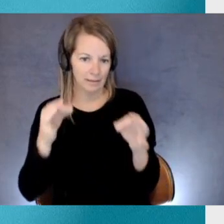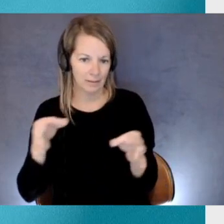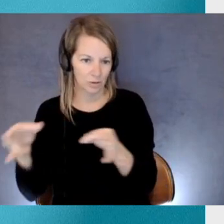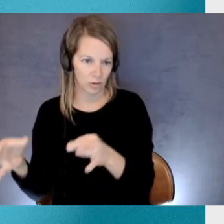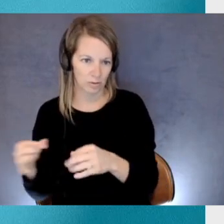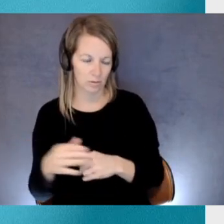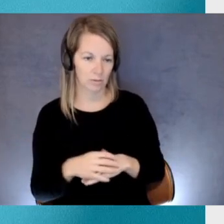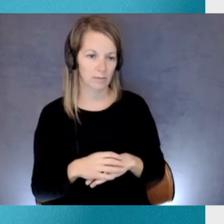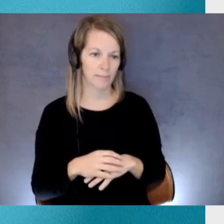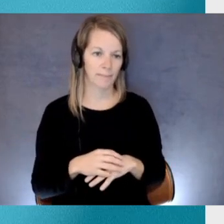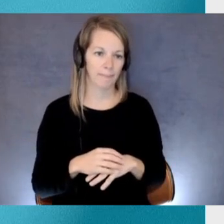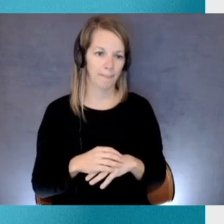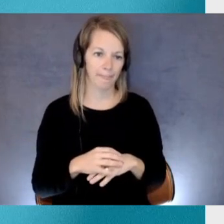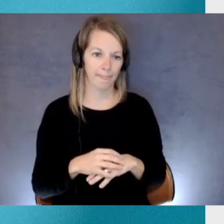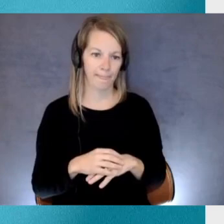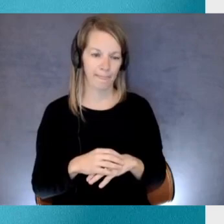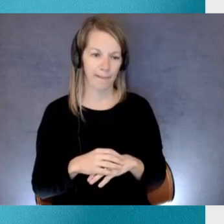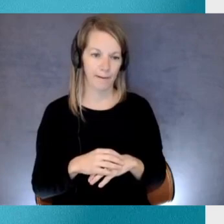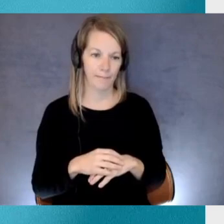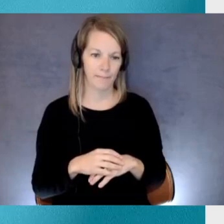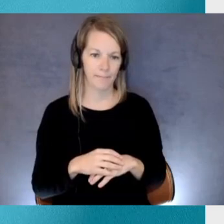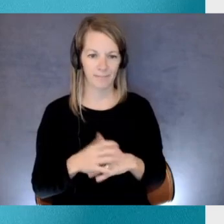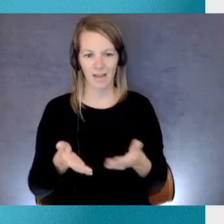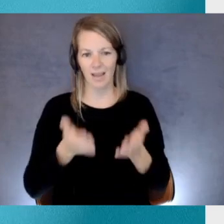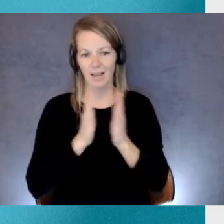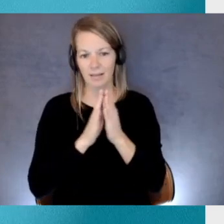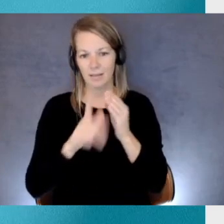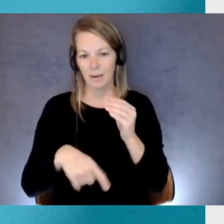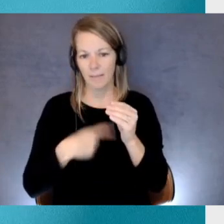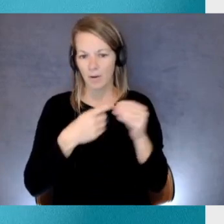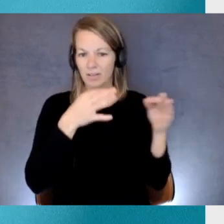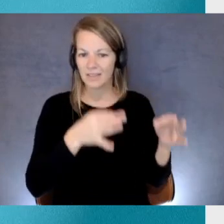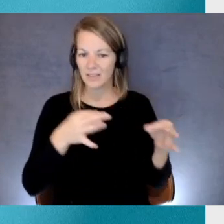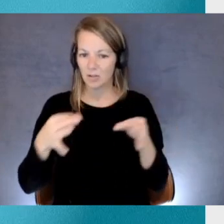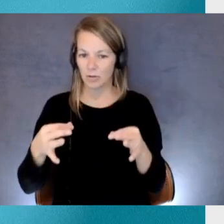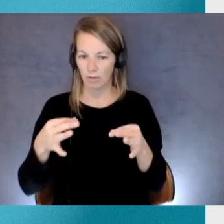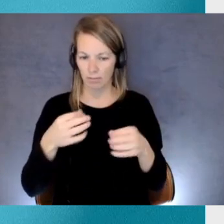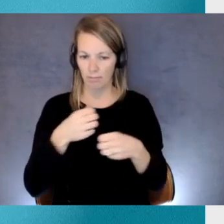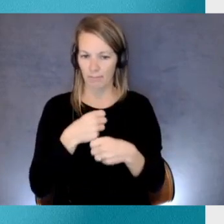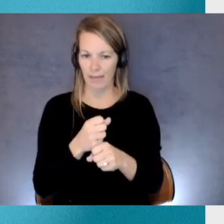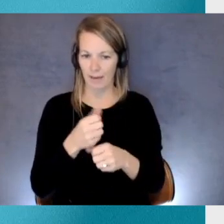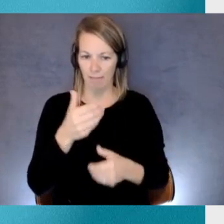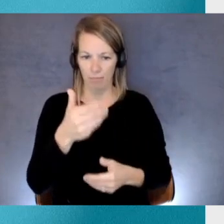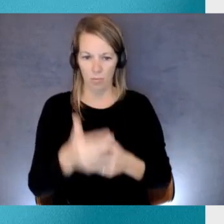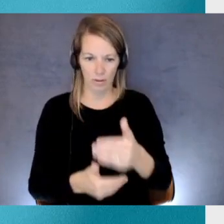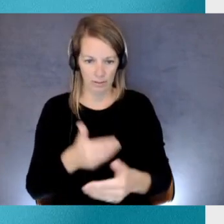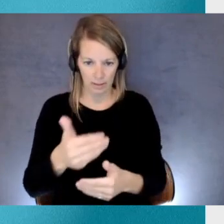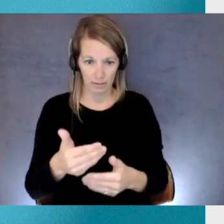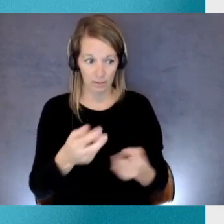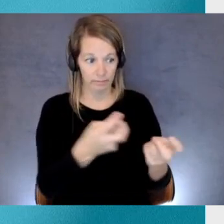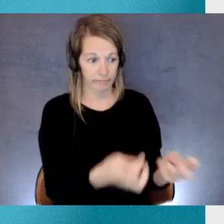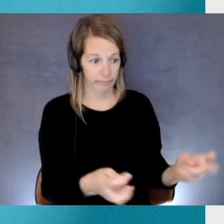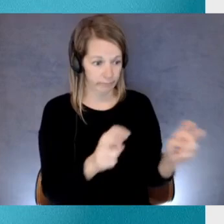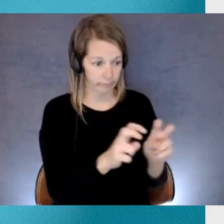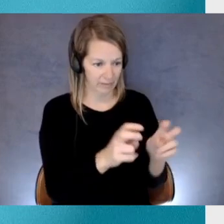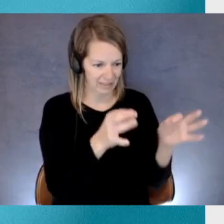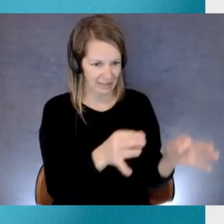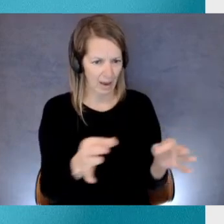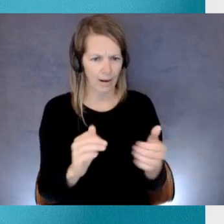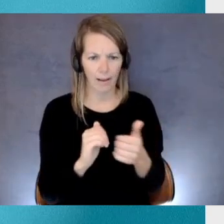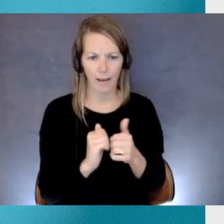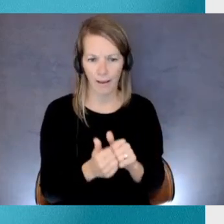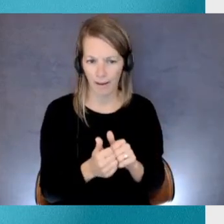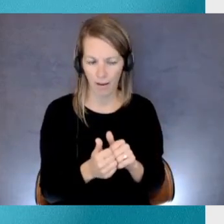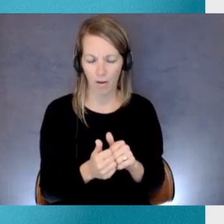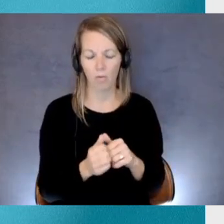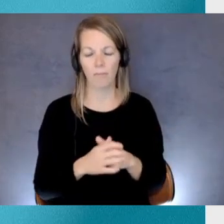what our choices are. And then they ask about decision-making process, right? Let's talk about how you and your family make decisions. How do you usually make